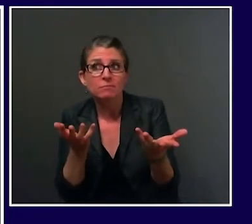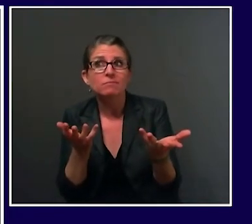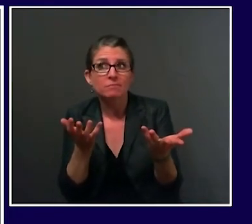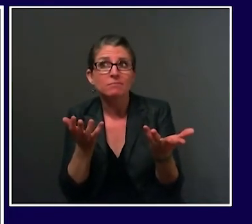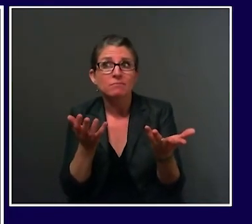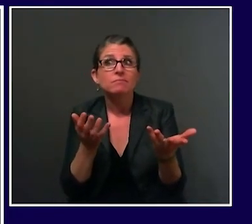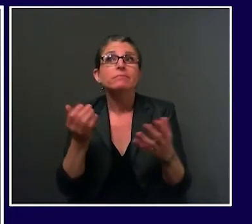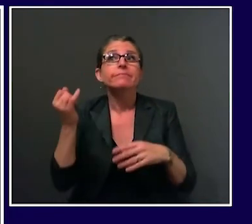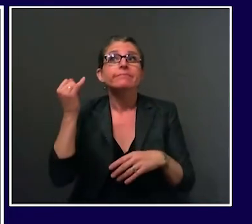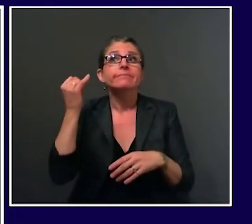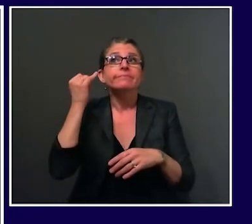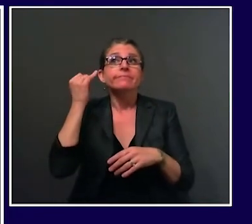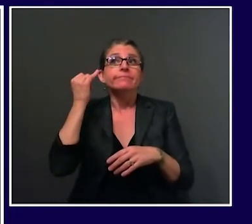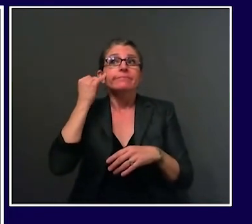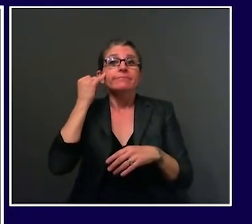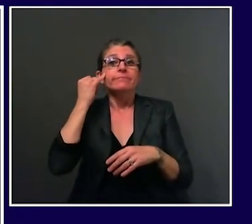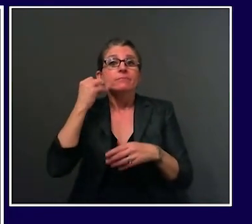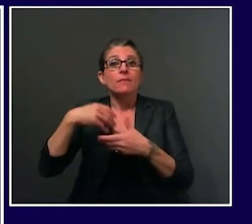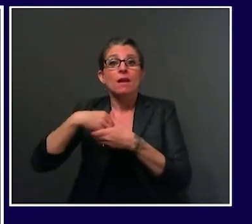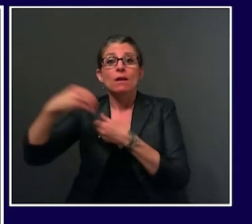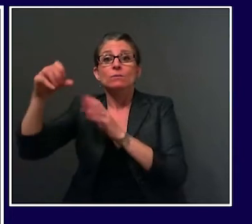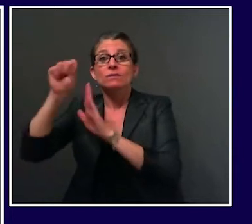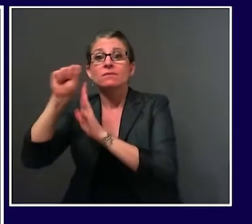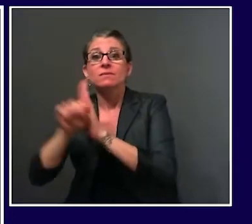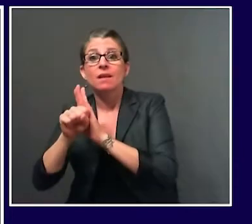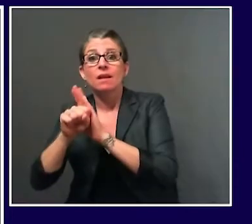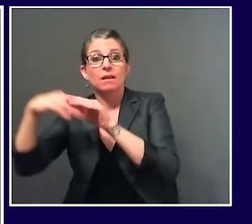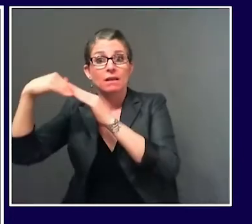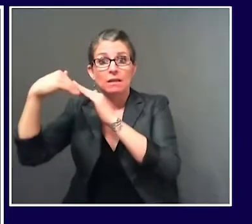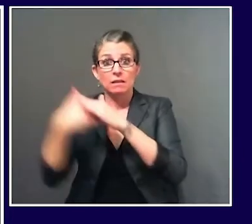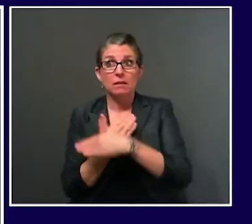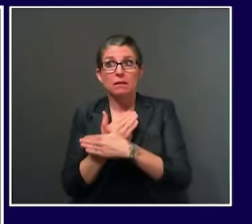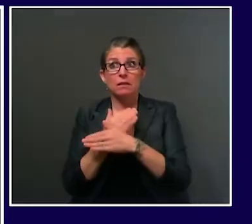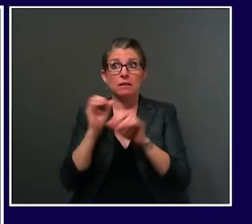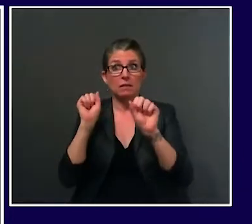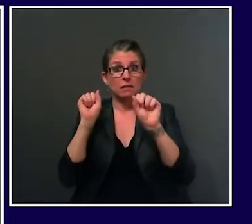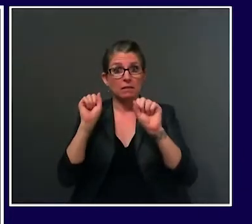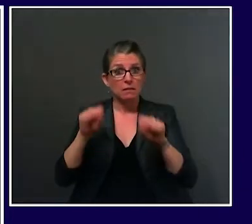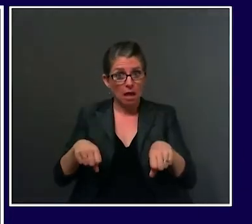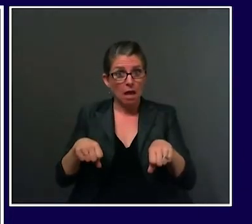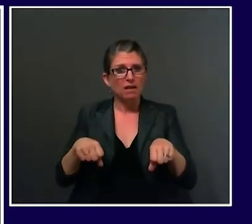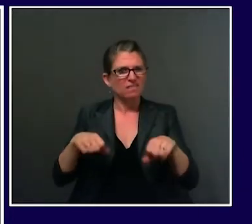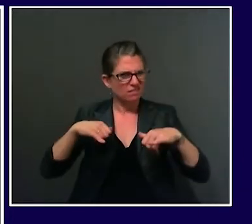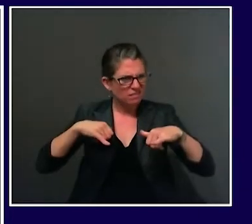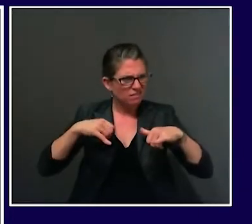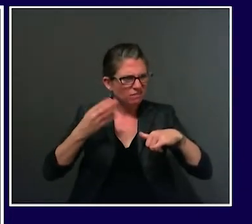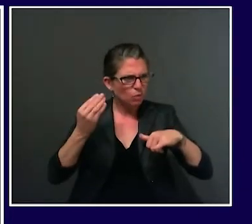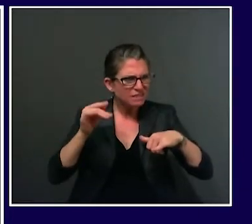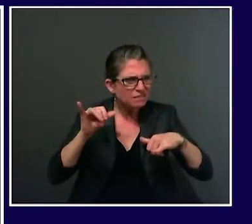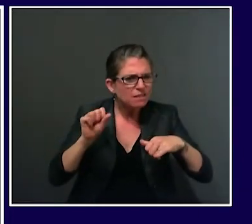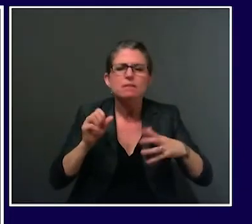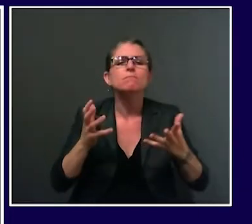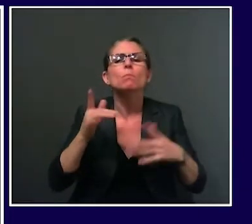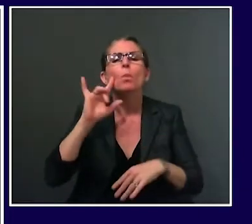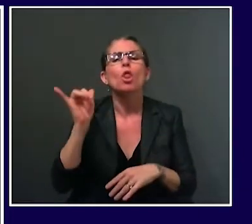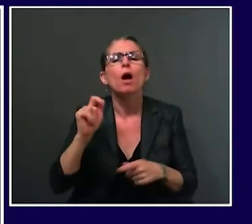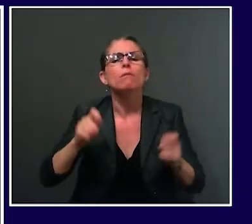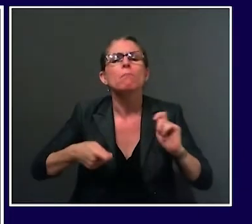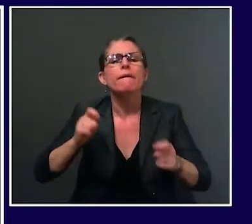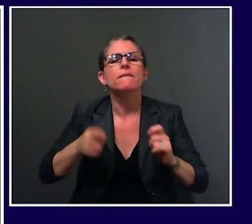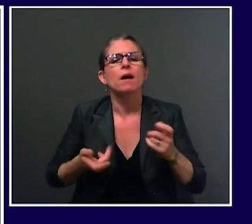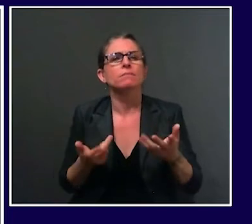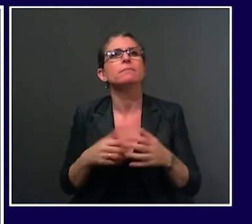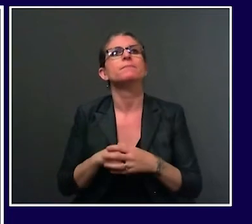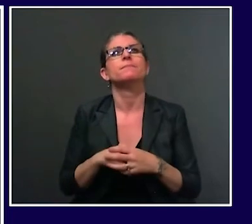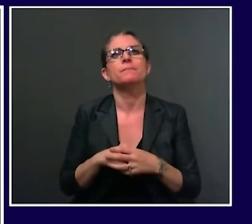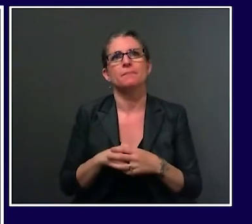people? Sure. So in terms of updates on, sort of other ideas around the